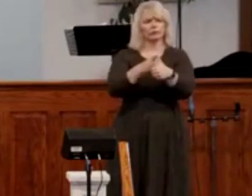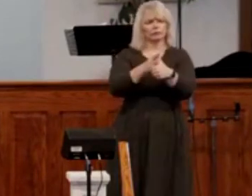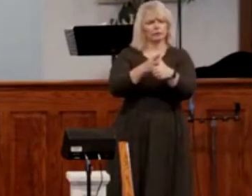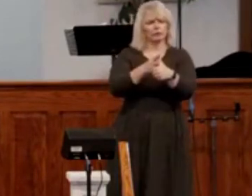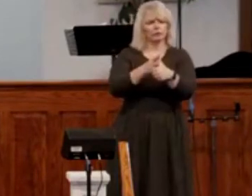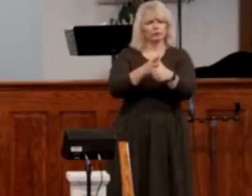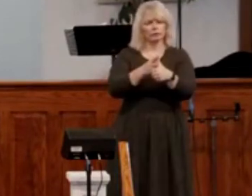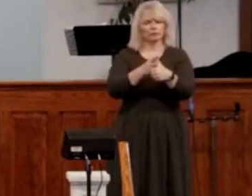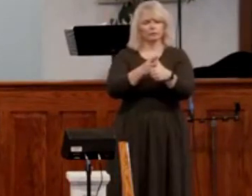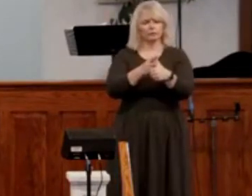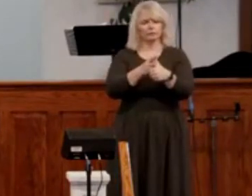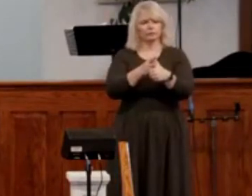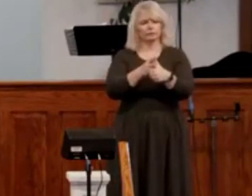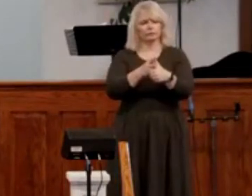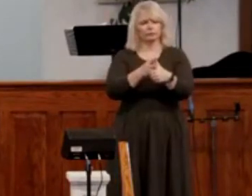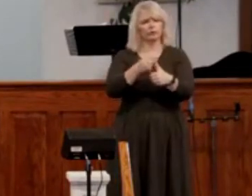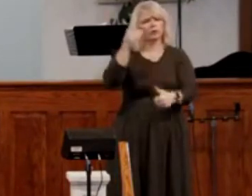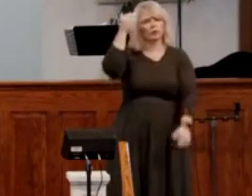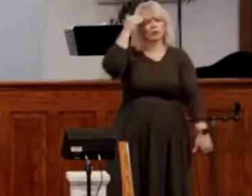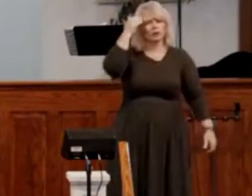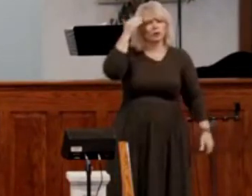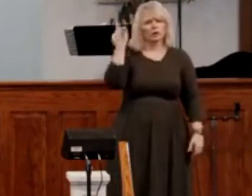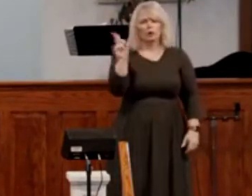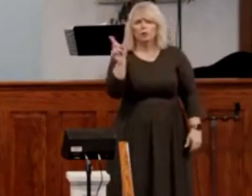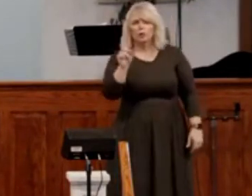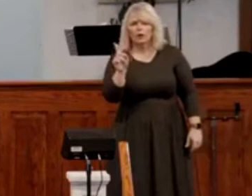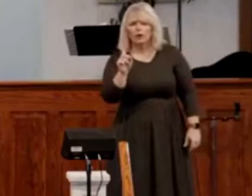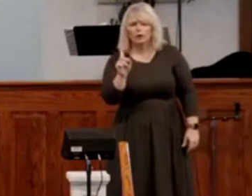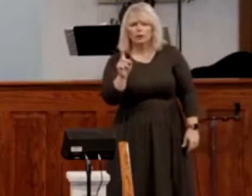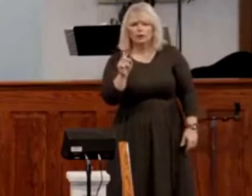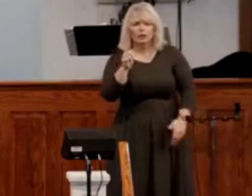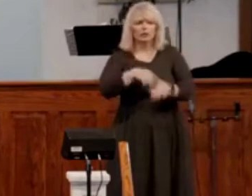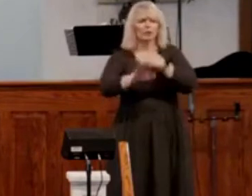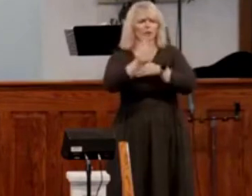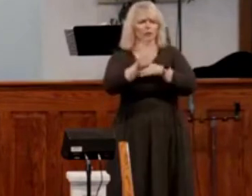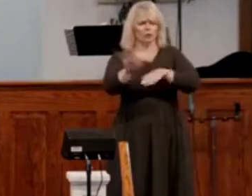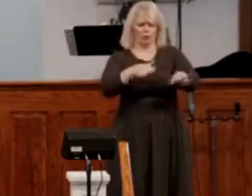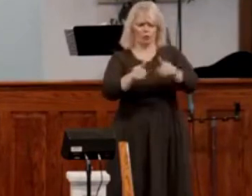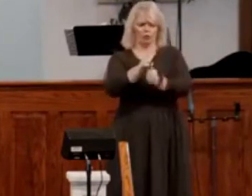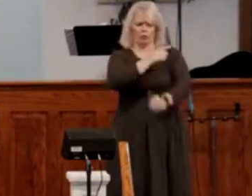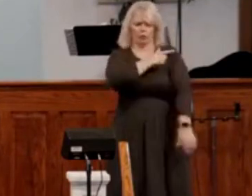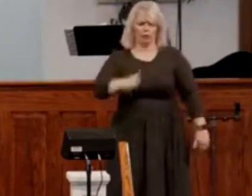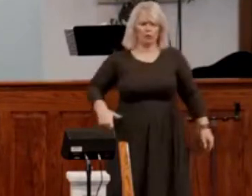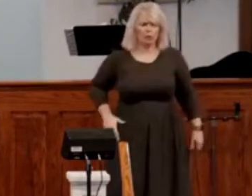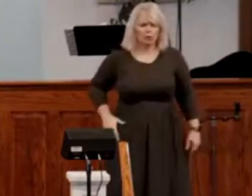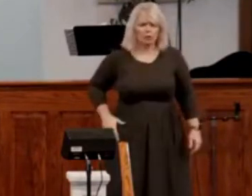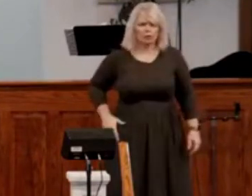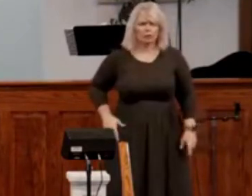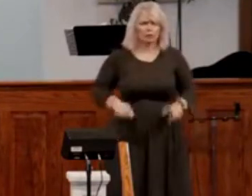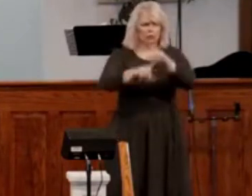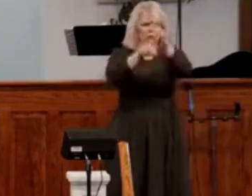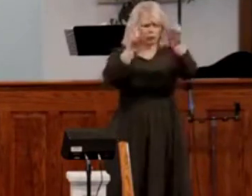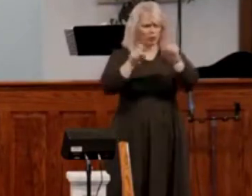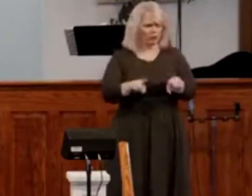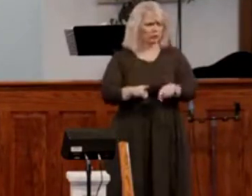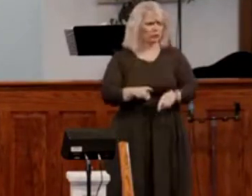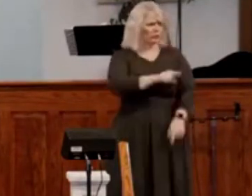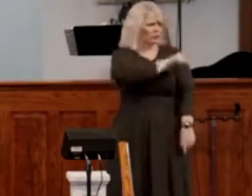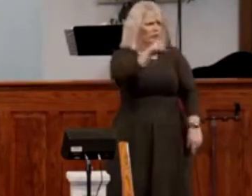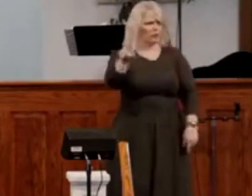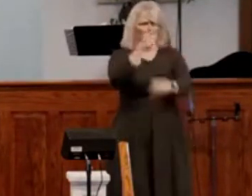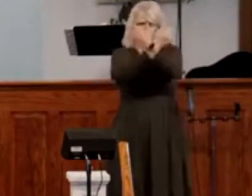is to know where you stand in your own discipleship, in your own walk with the Lord. So my question to you is, are you saved